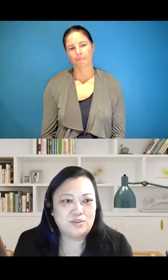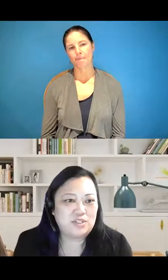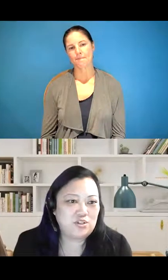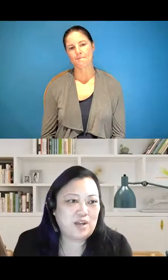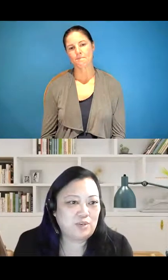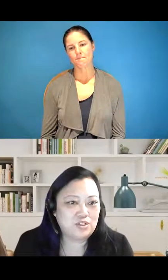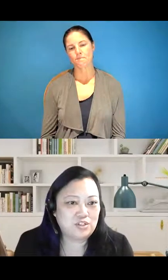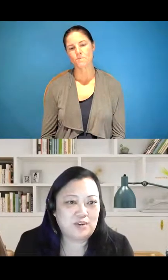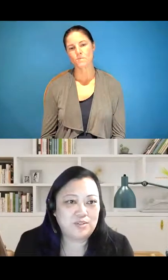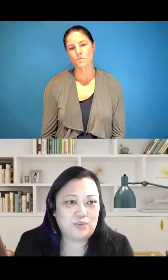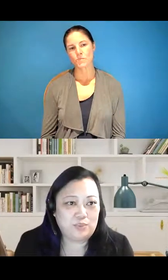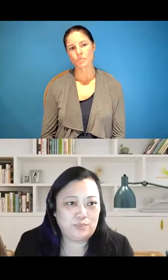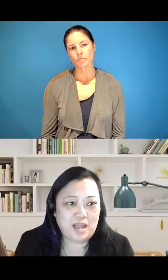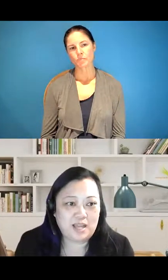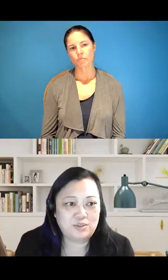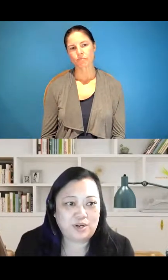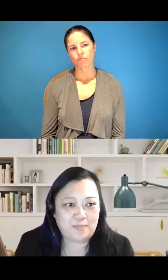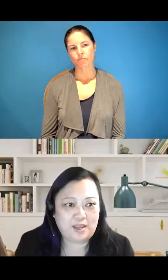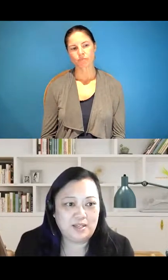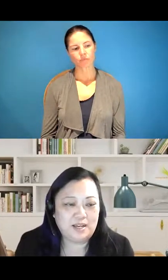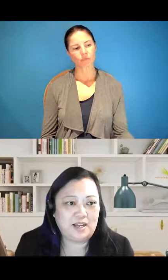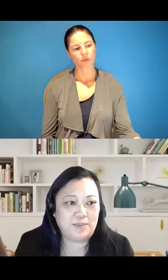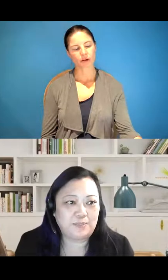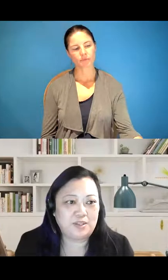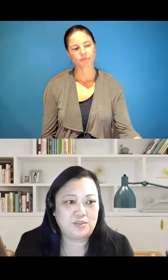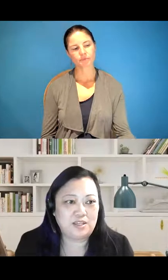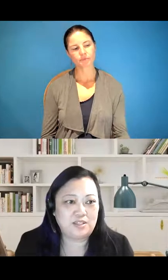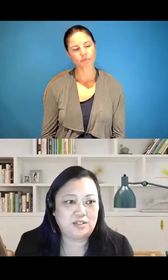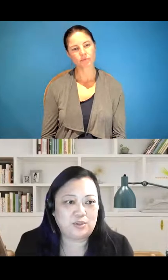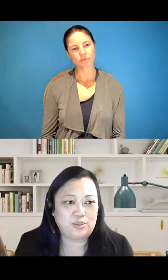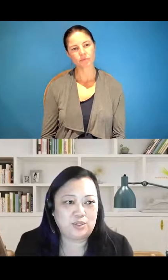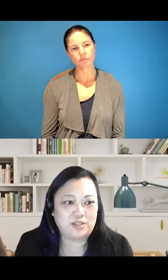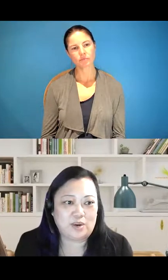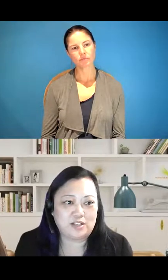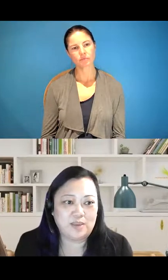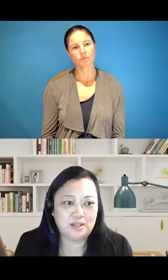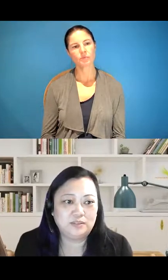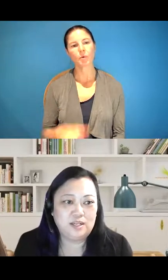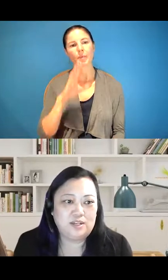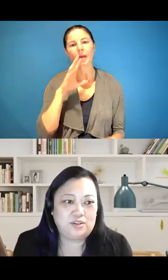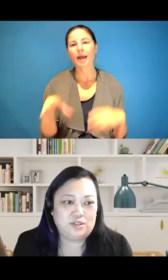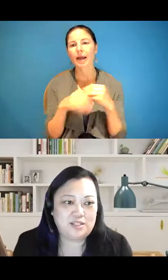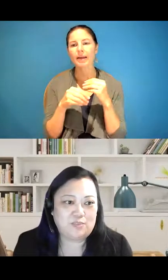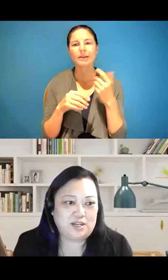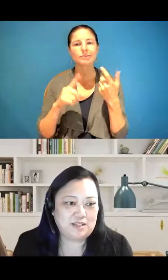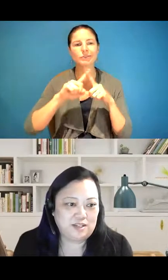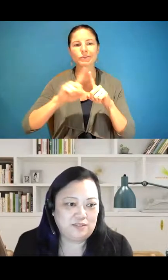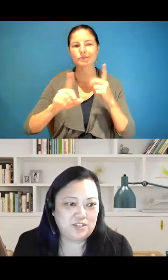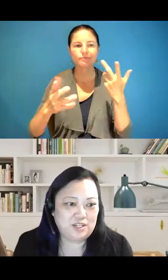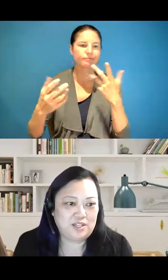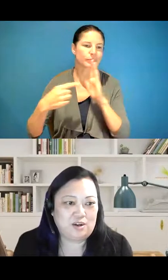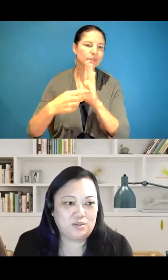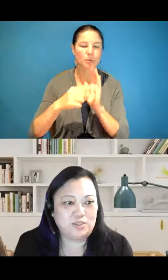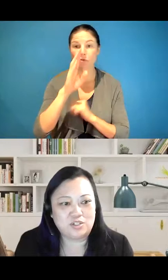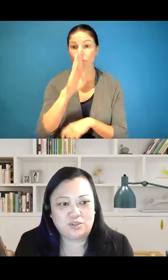Also, there's additional outreach channels that we will be adding to our campaign. These include direct mail, utilizing broadcast